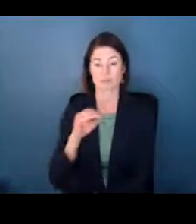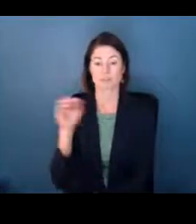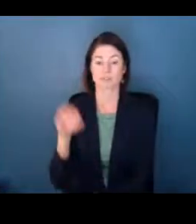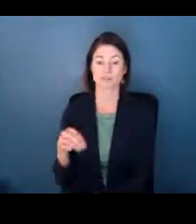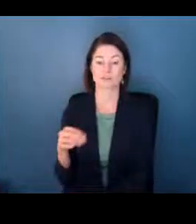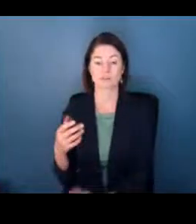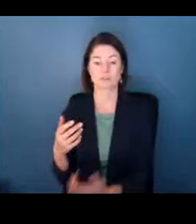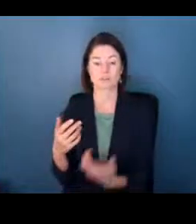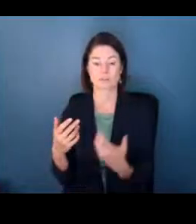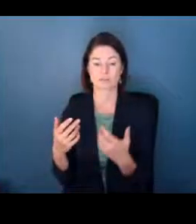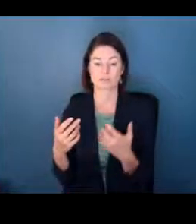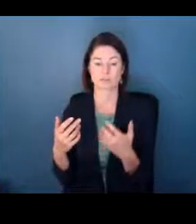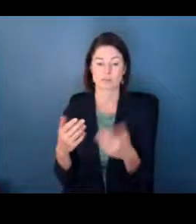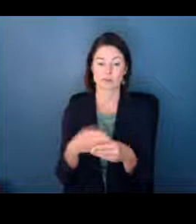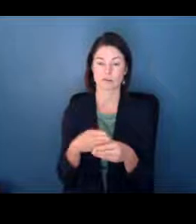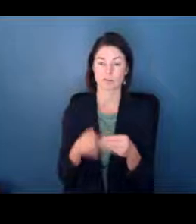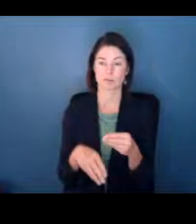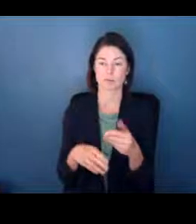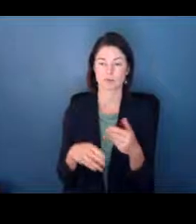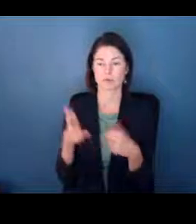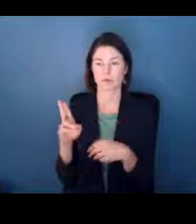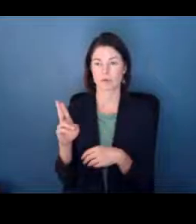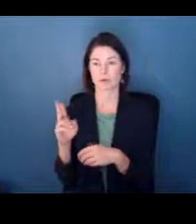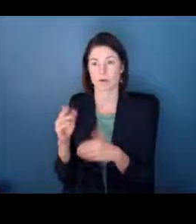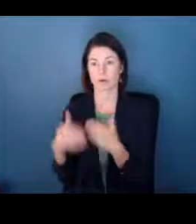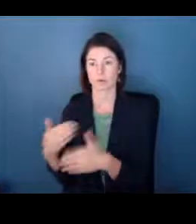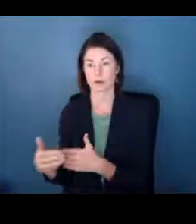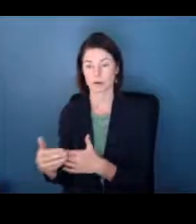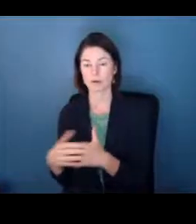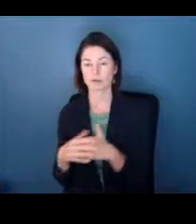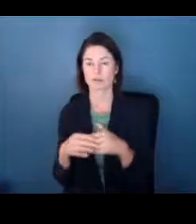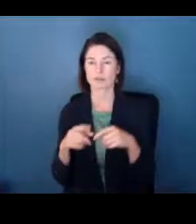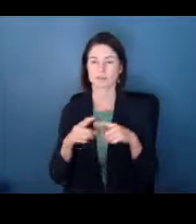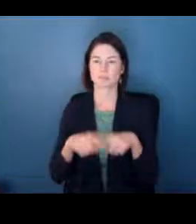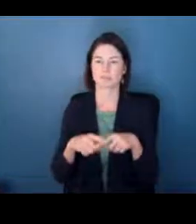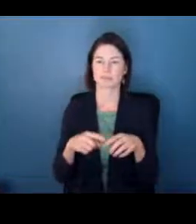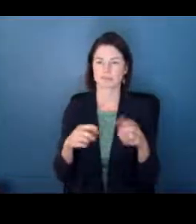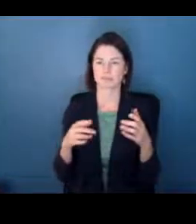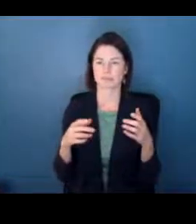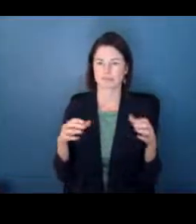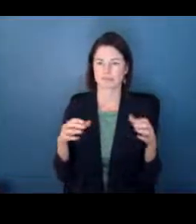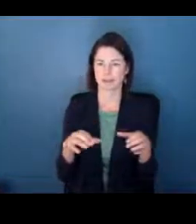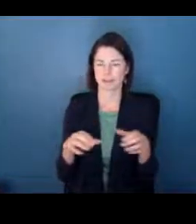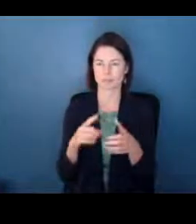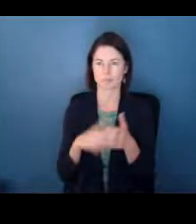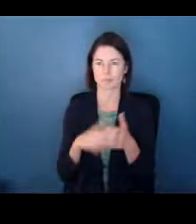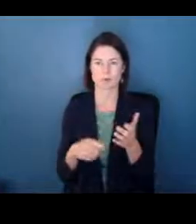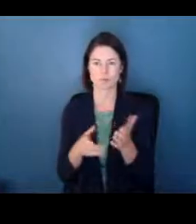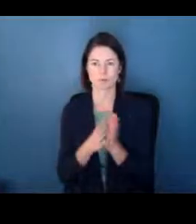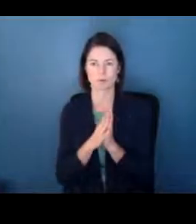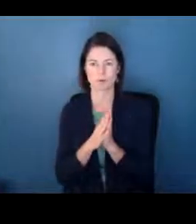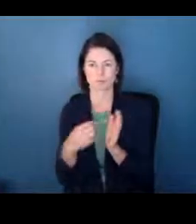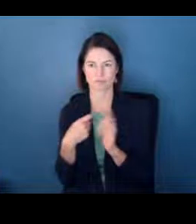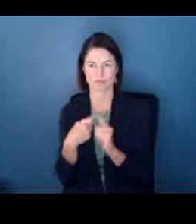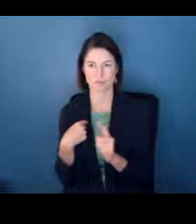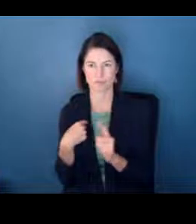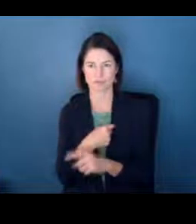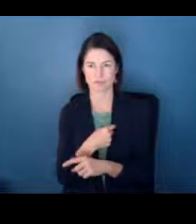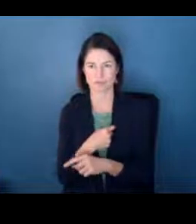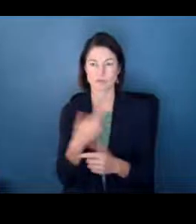the language written in terms of the ask of the action and whether that has been accomplished or not. So in a lot of times that might mean putting language